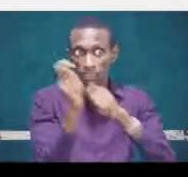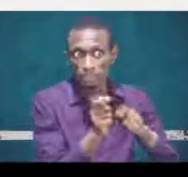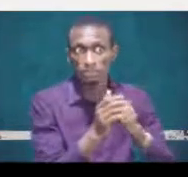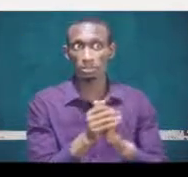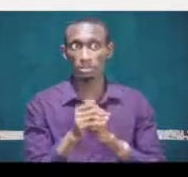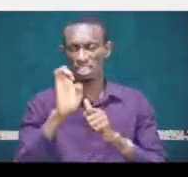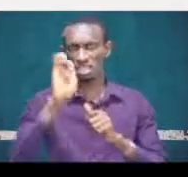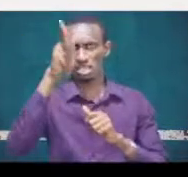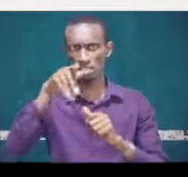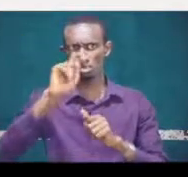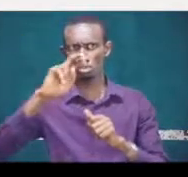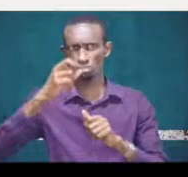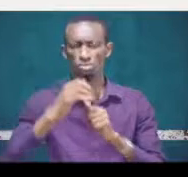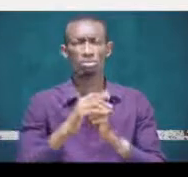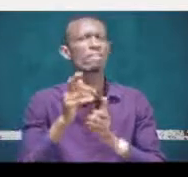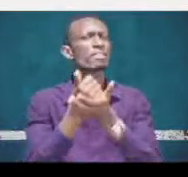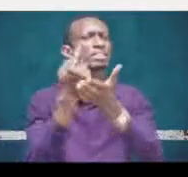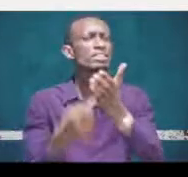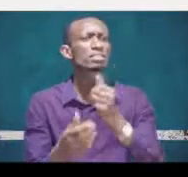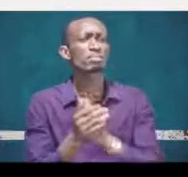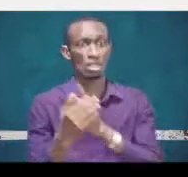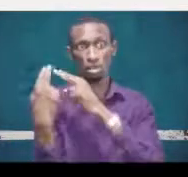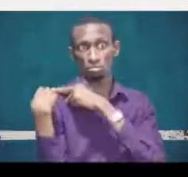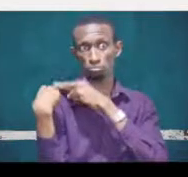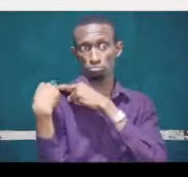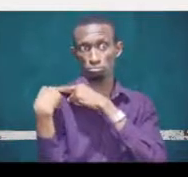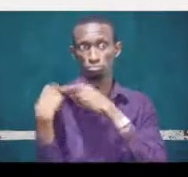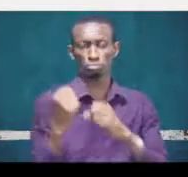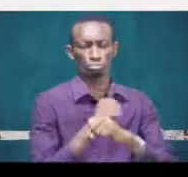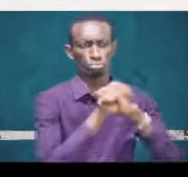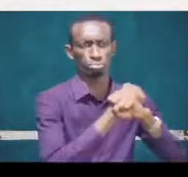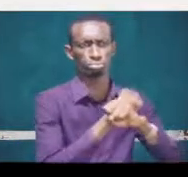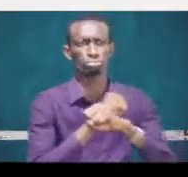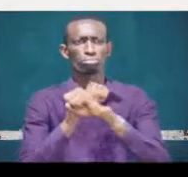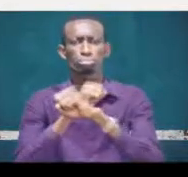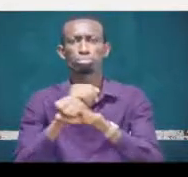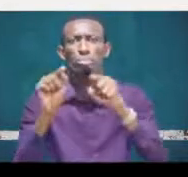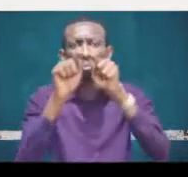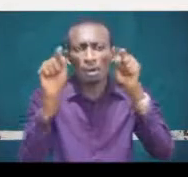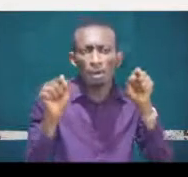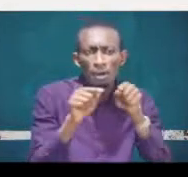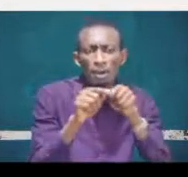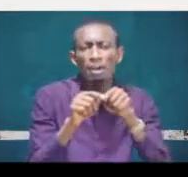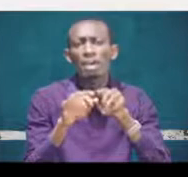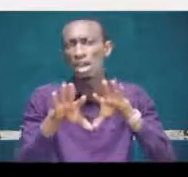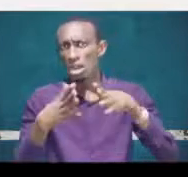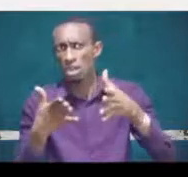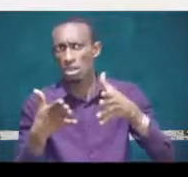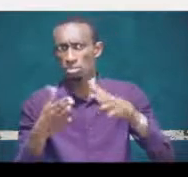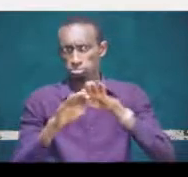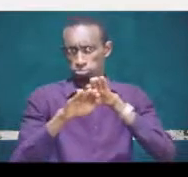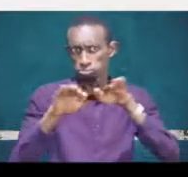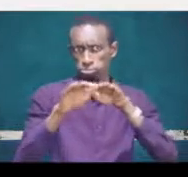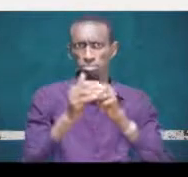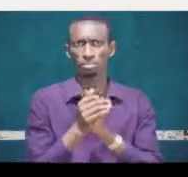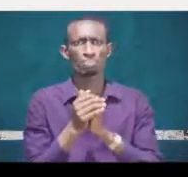are important in dispensability and protection. Where can we find transition